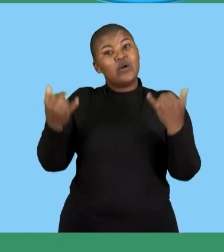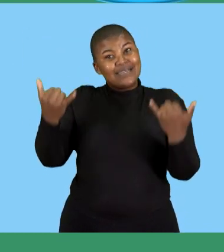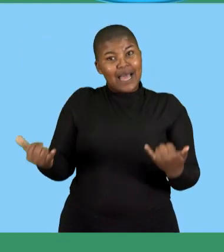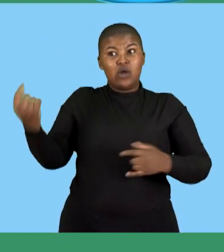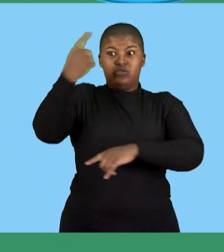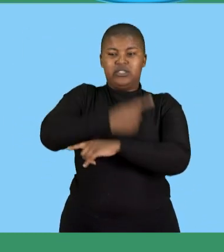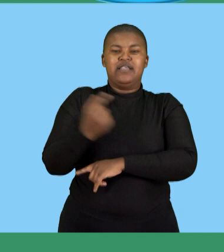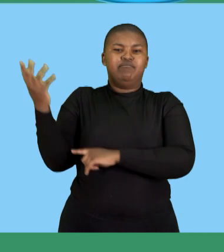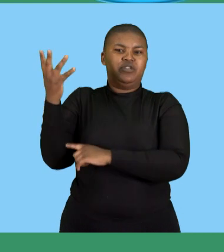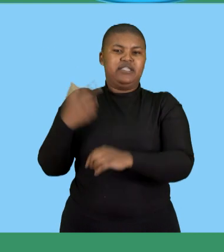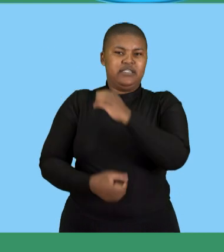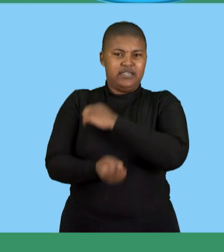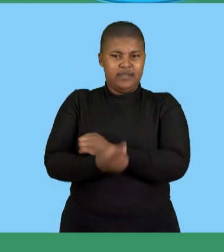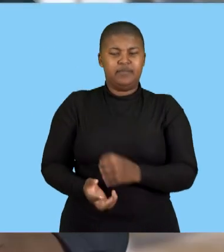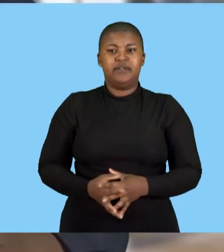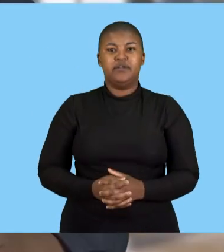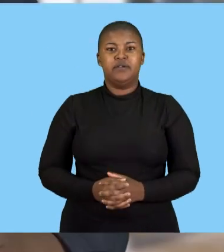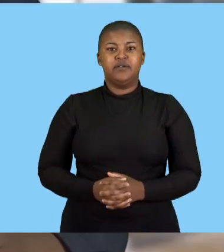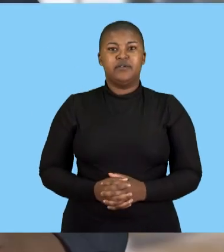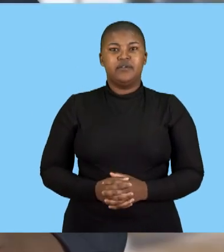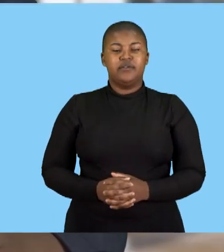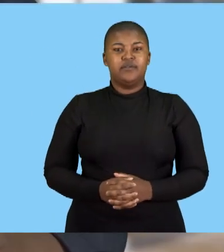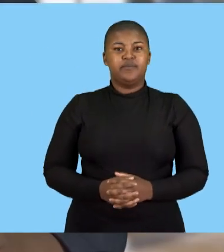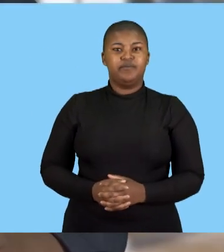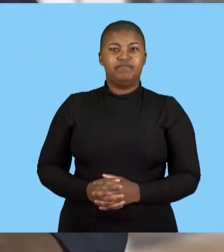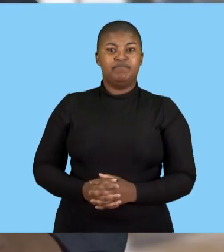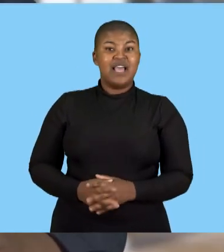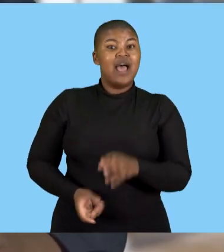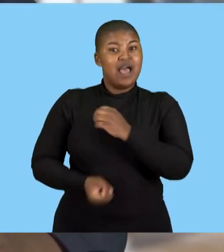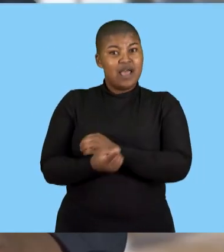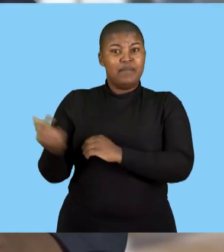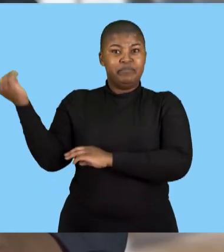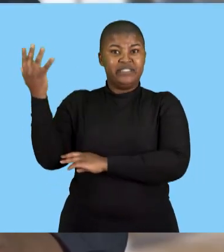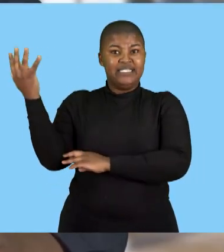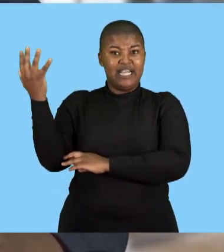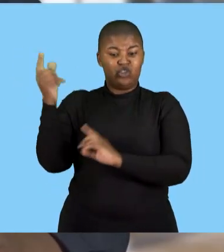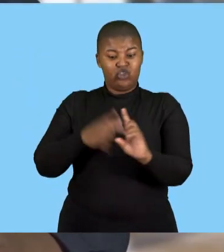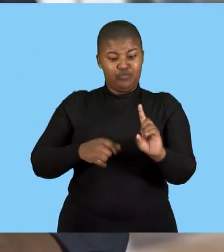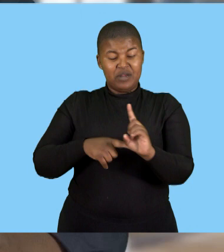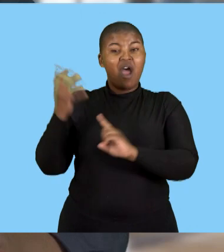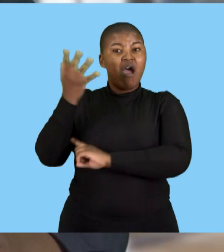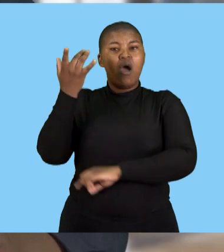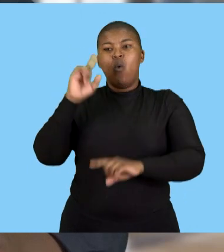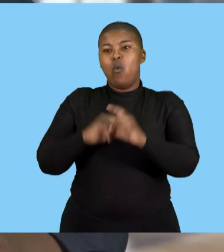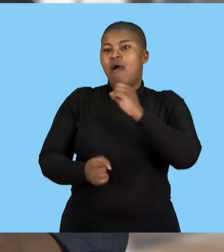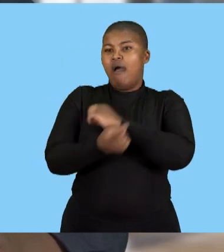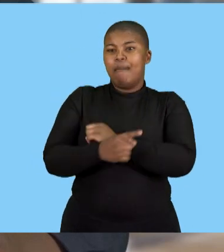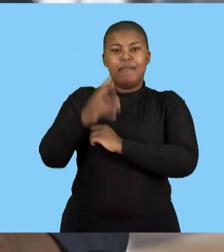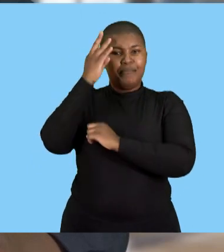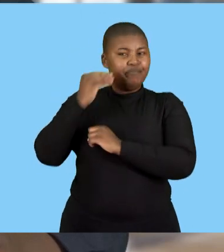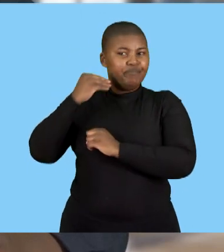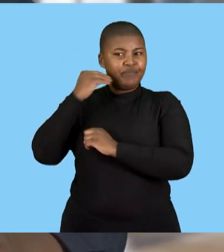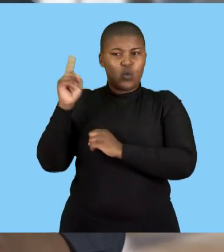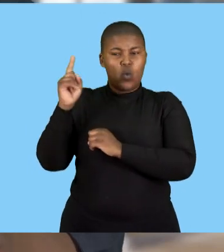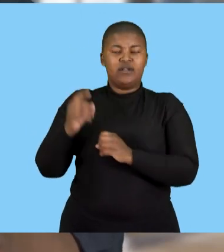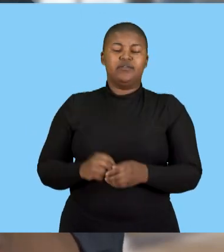actual day of the presentation to say which factors should now the presenter consider before